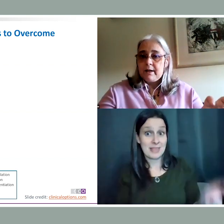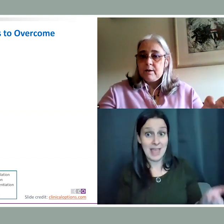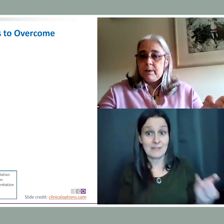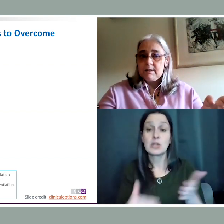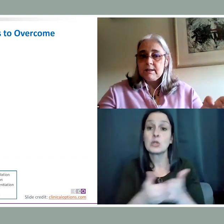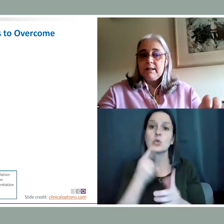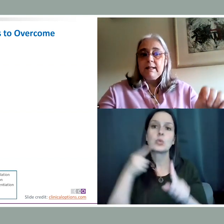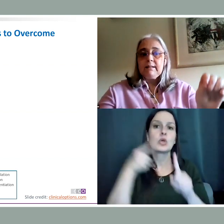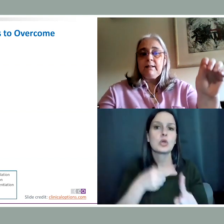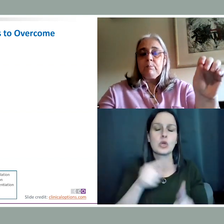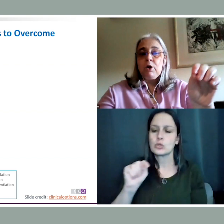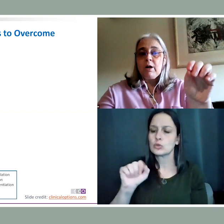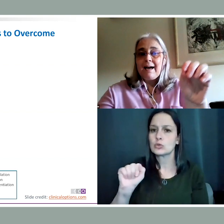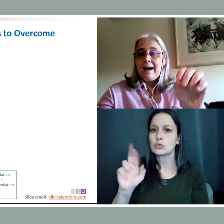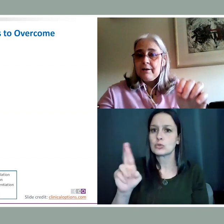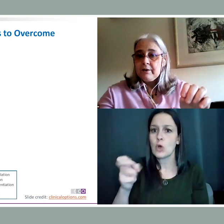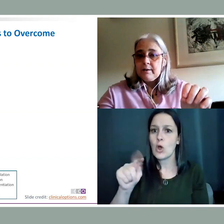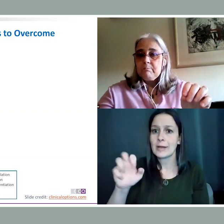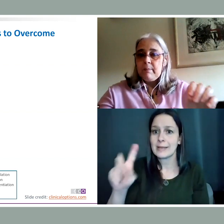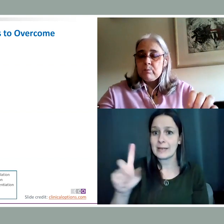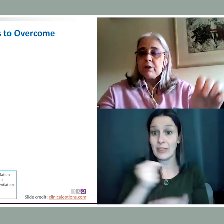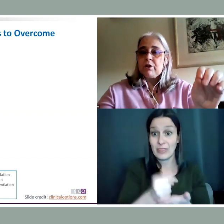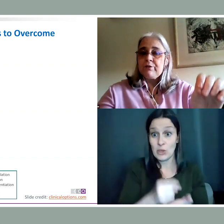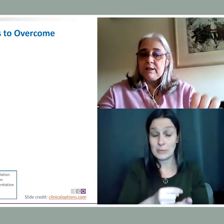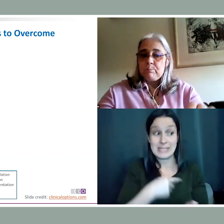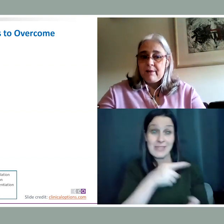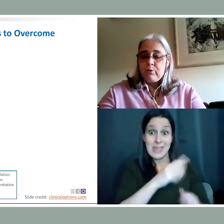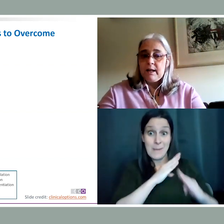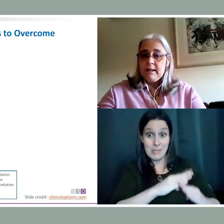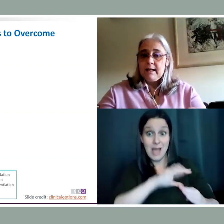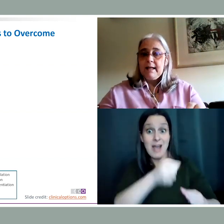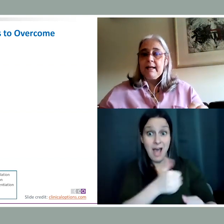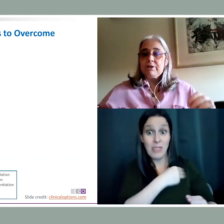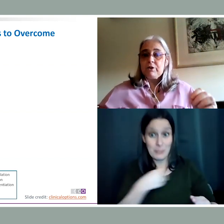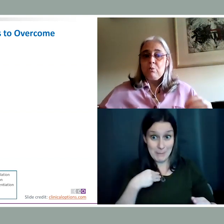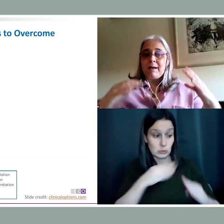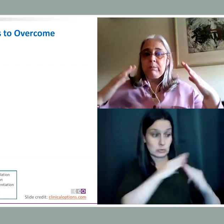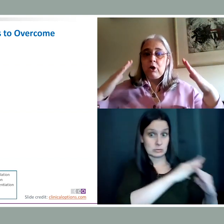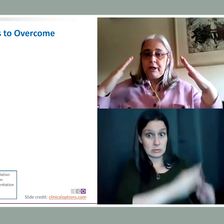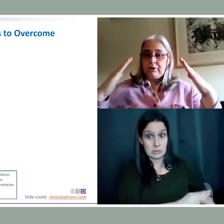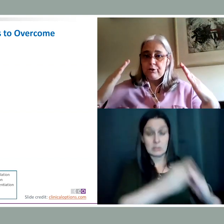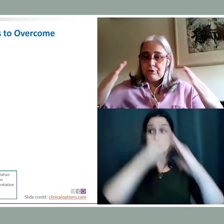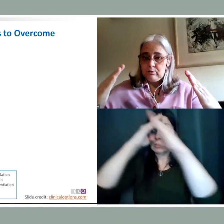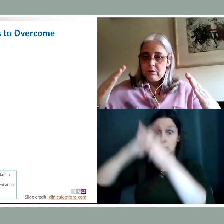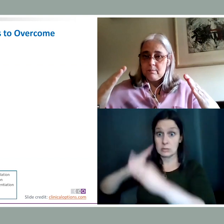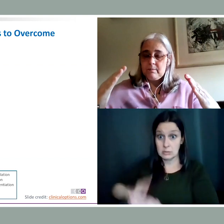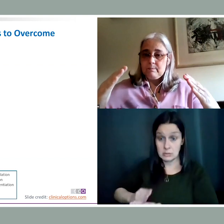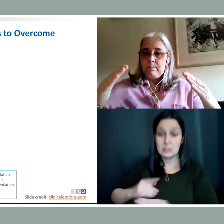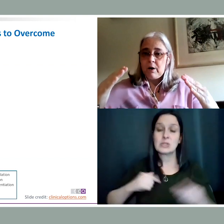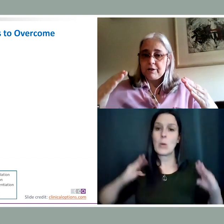targeted therapies that block other members of this pathway. And so by blocking